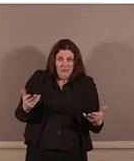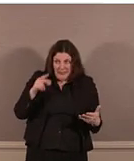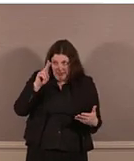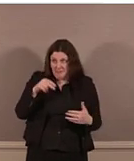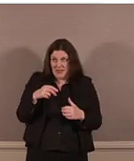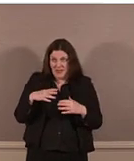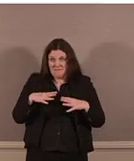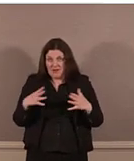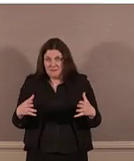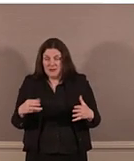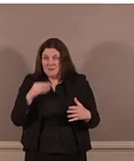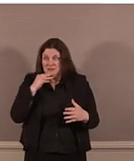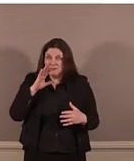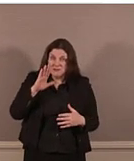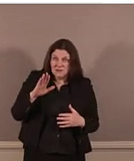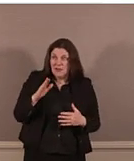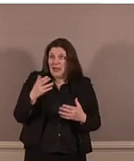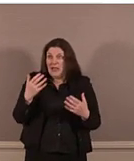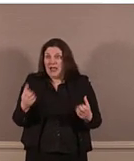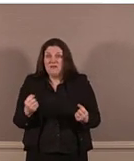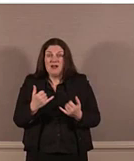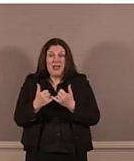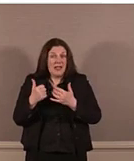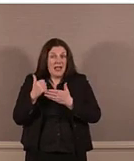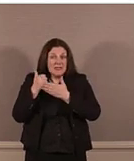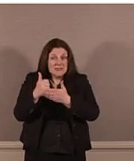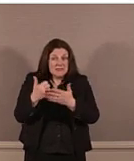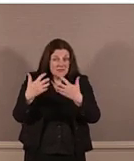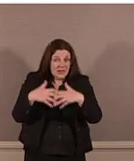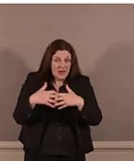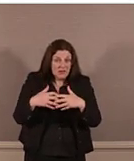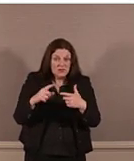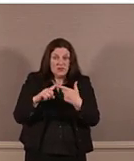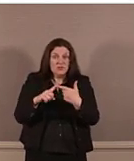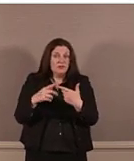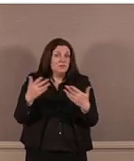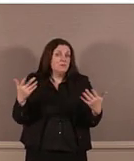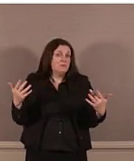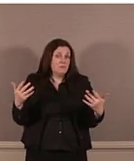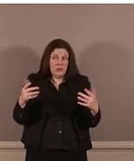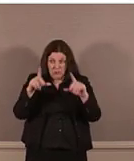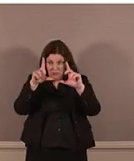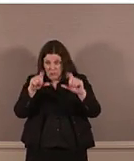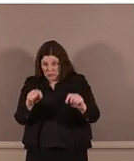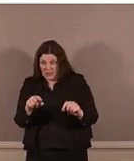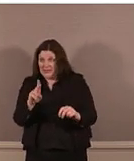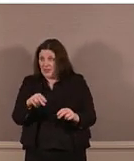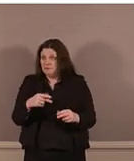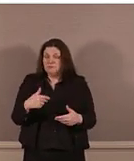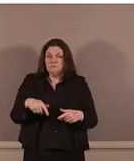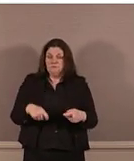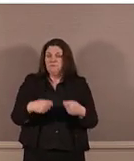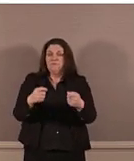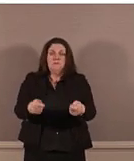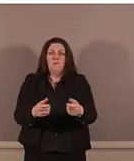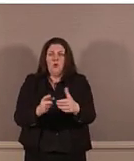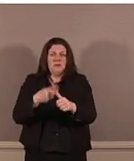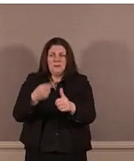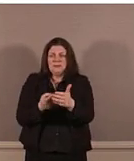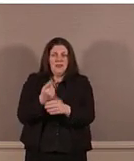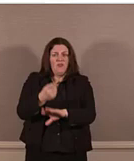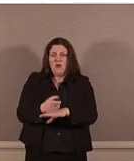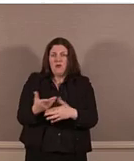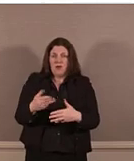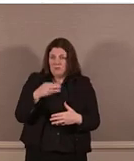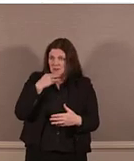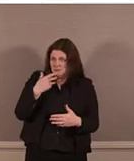available, such as assistive technology available on the computer that you would be provided with? Or is